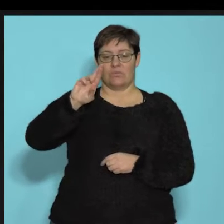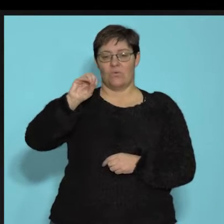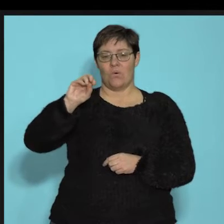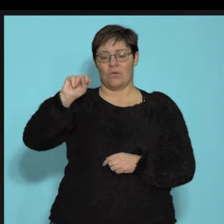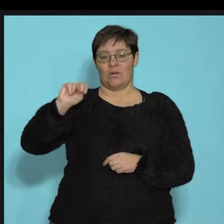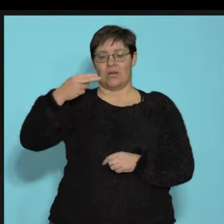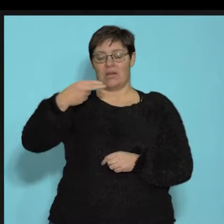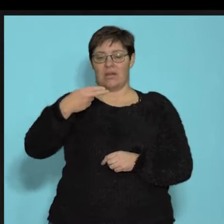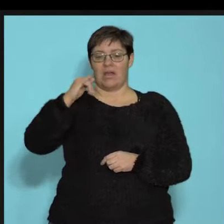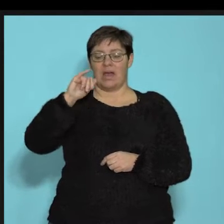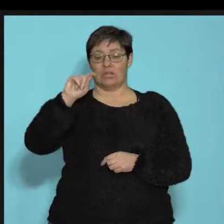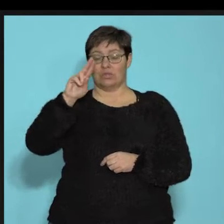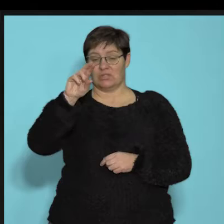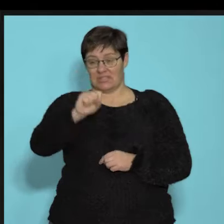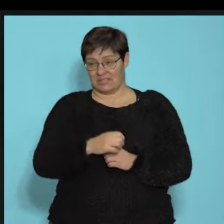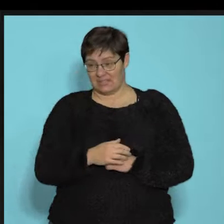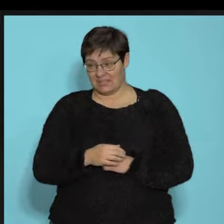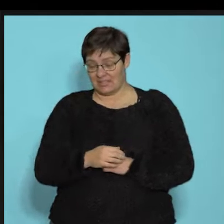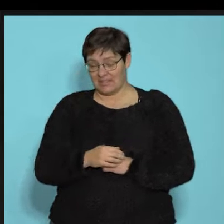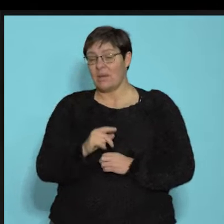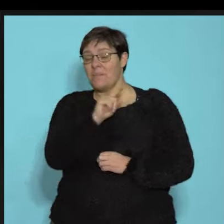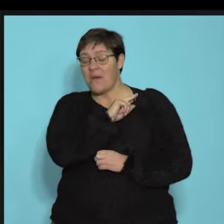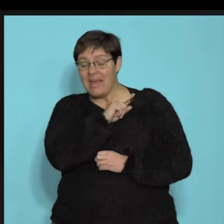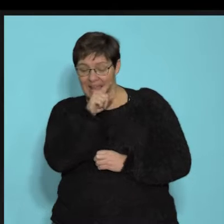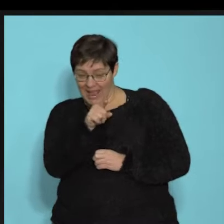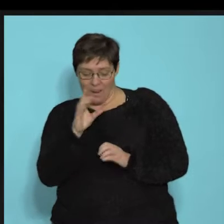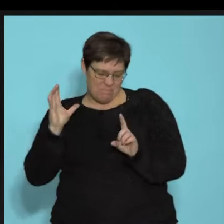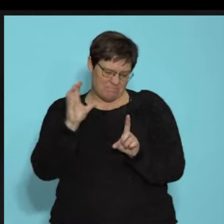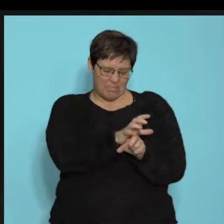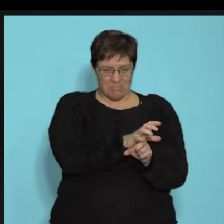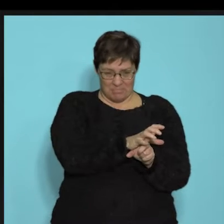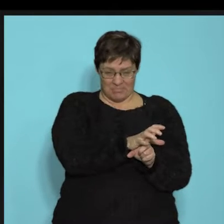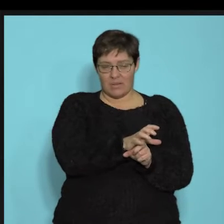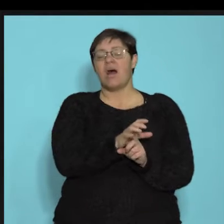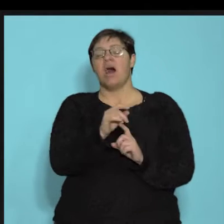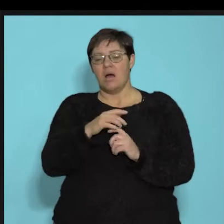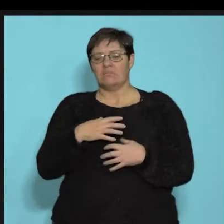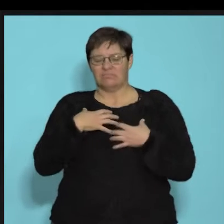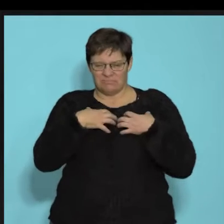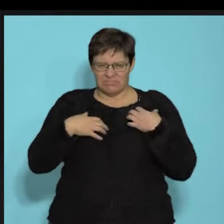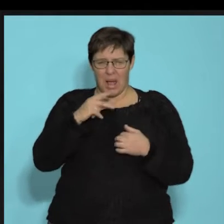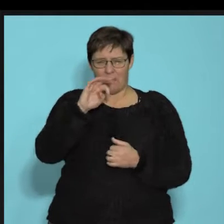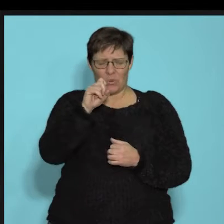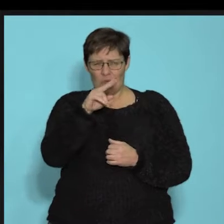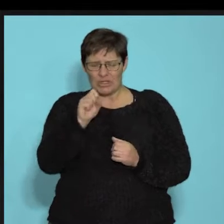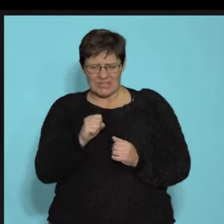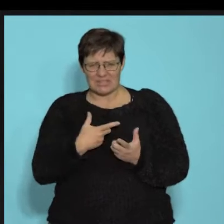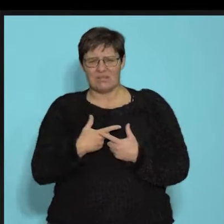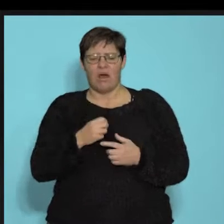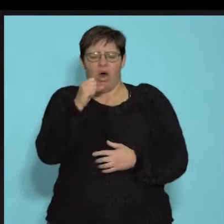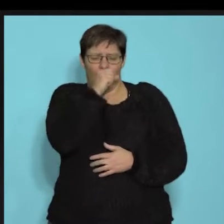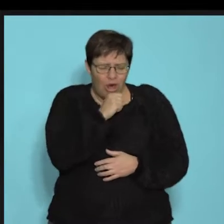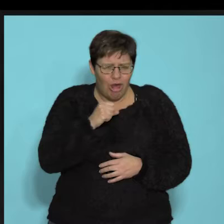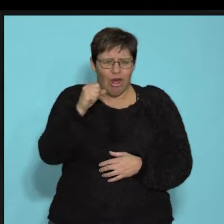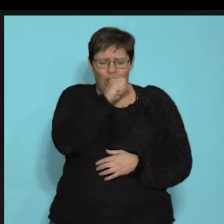Bronchitis. Right, that's what bronchitis is. When bacteria attacks it, it makes a lot of mucus, and you